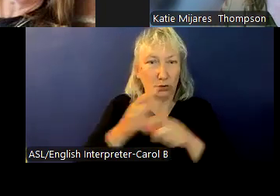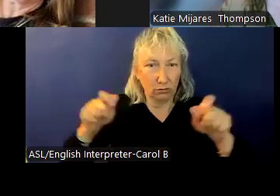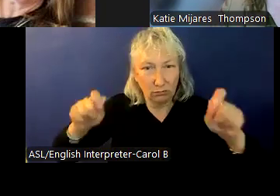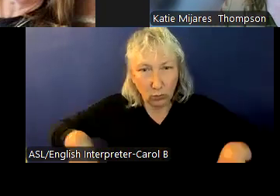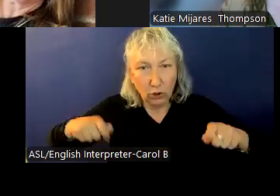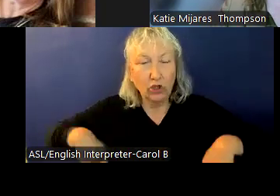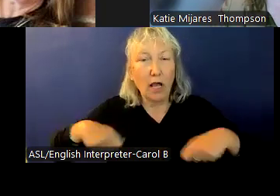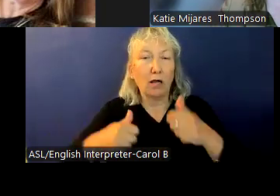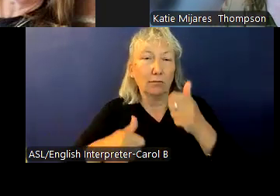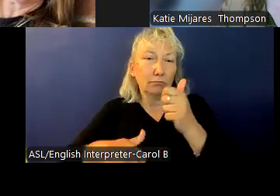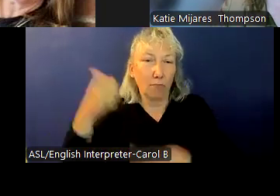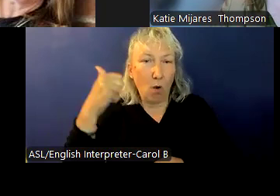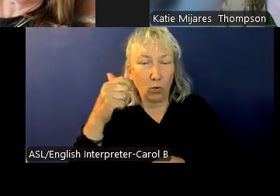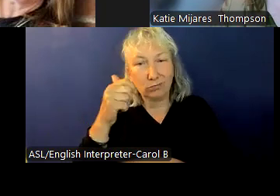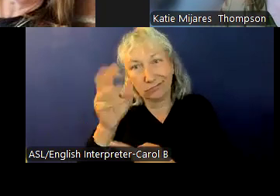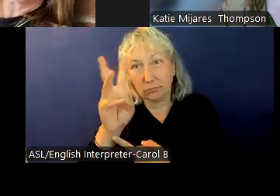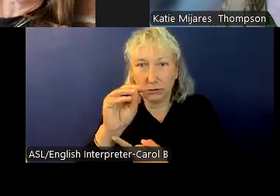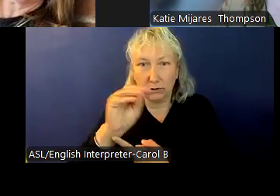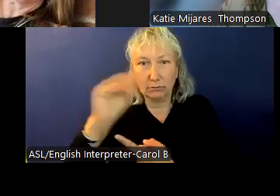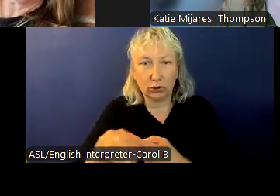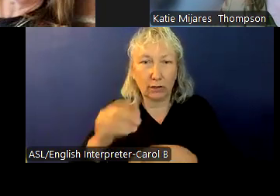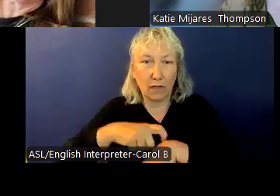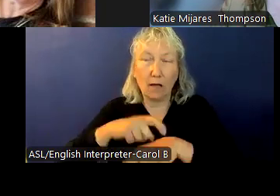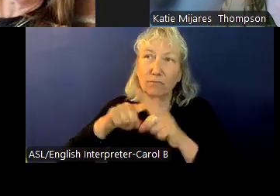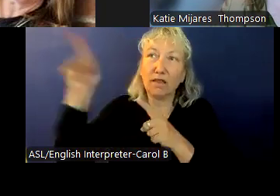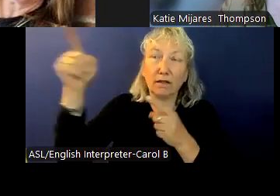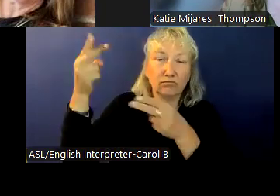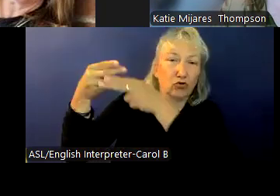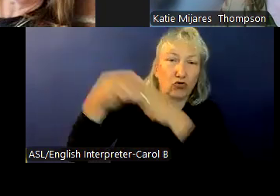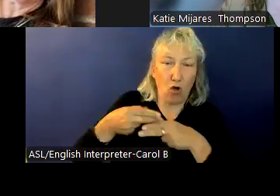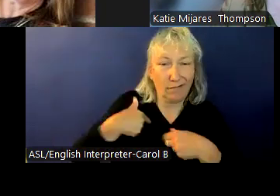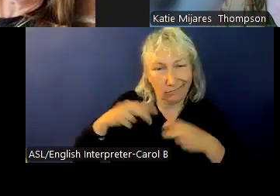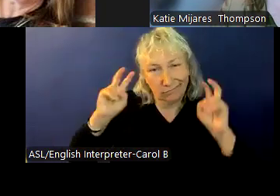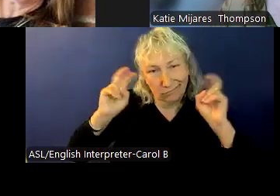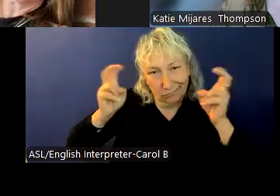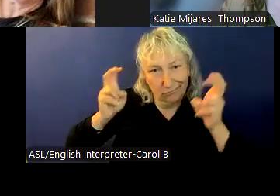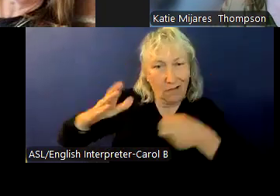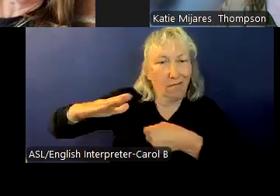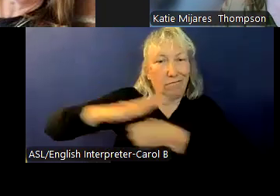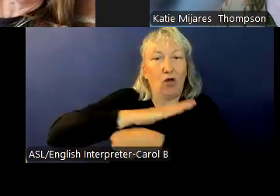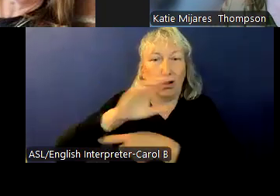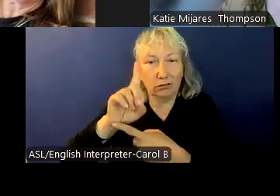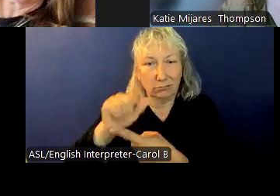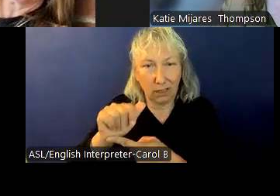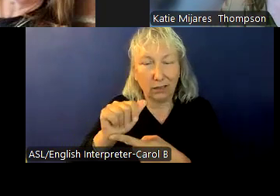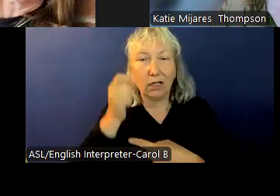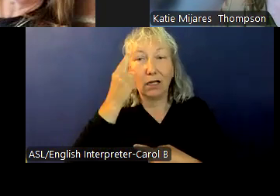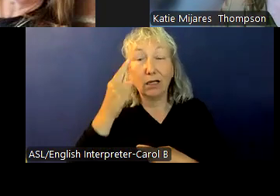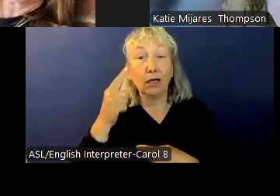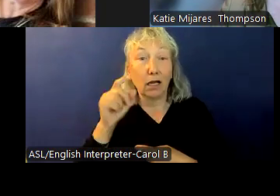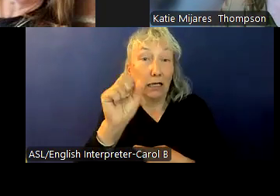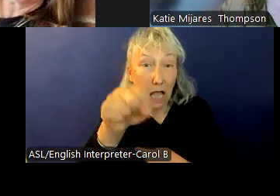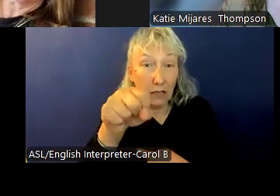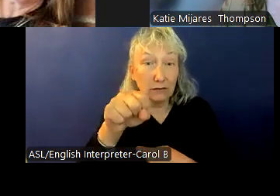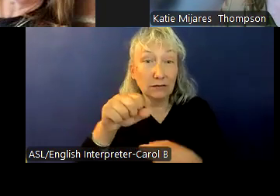But I am considered fully disabled, and although I'm fully disabled, I'm currently in a